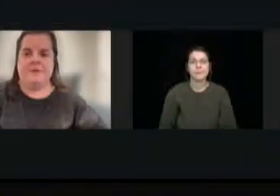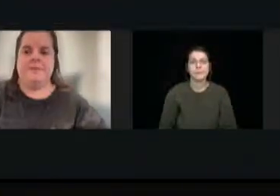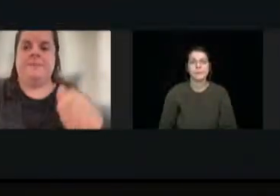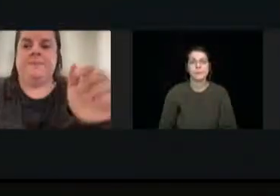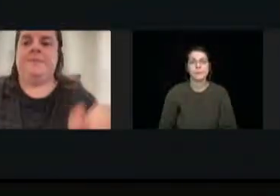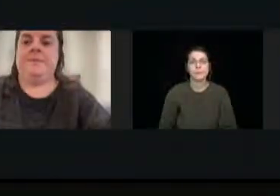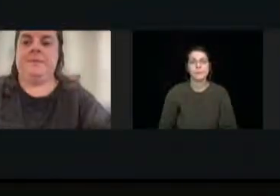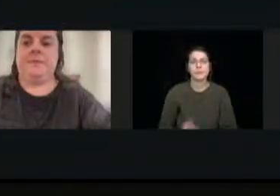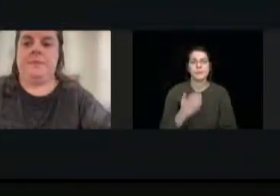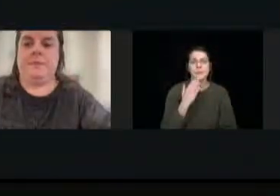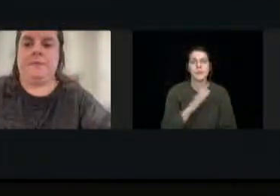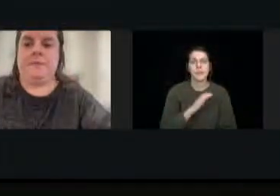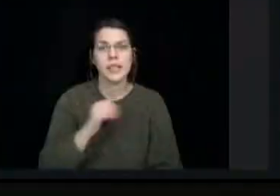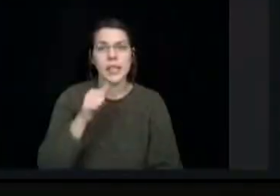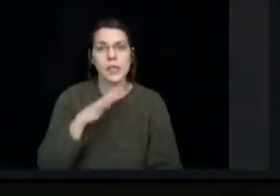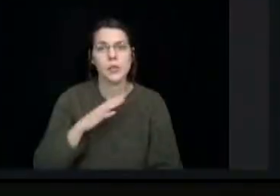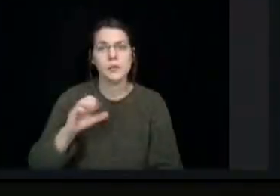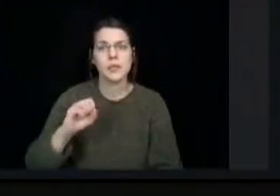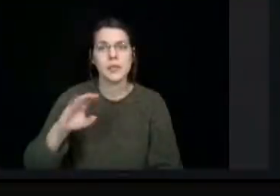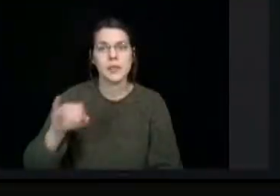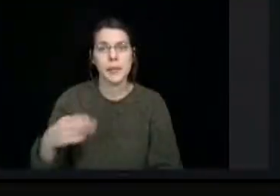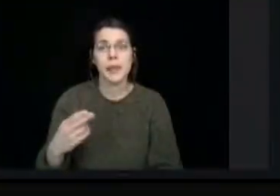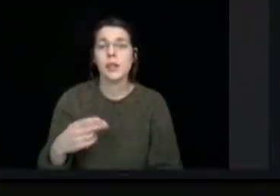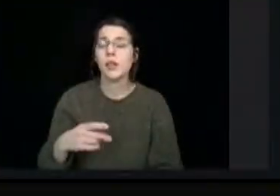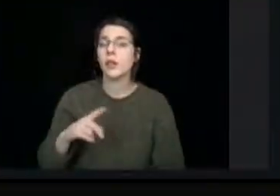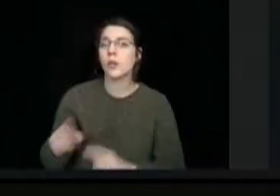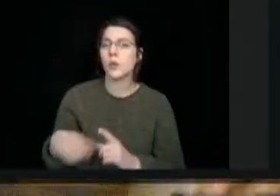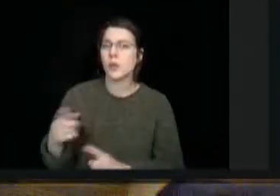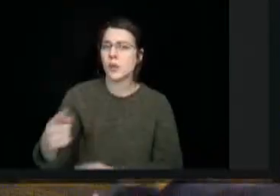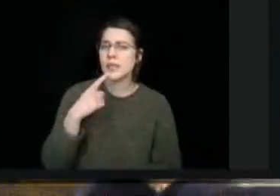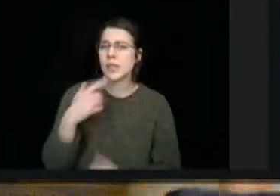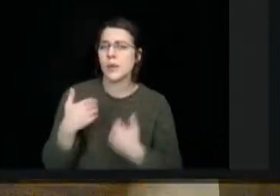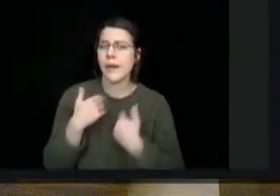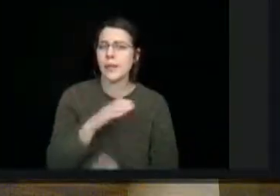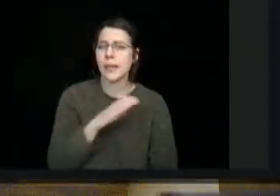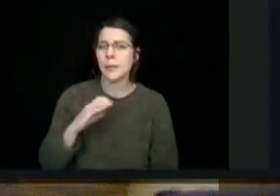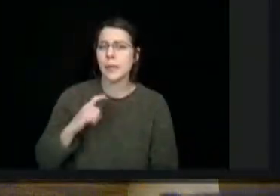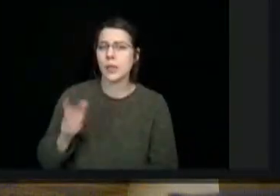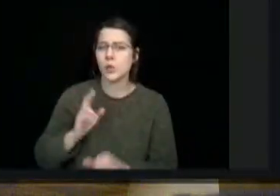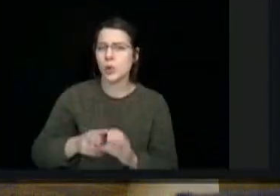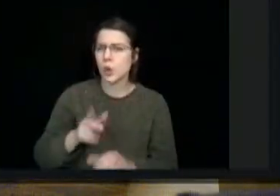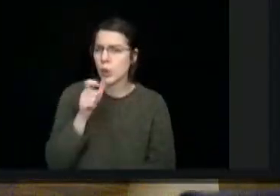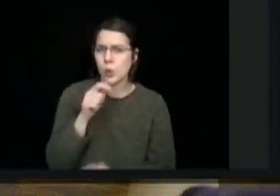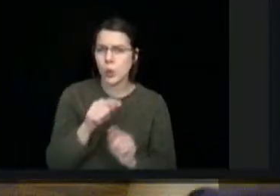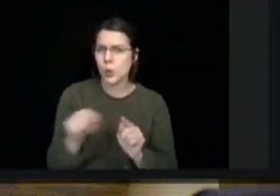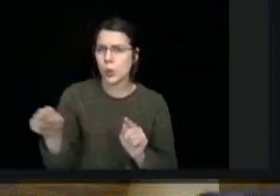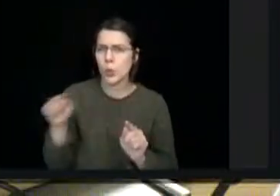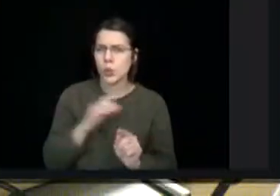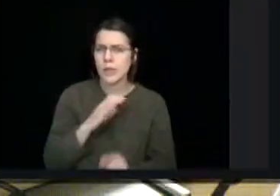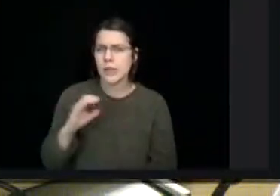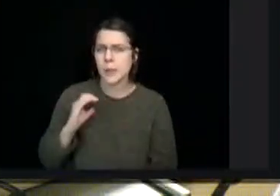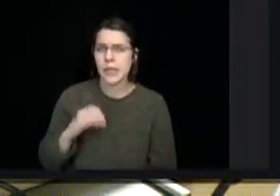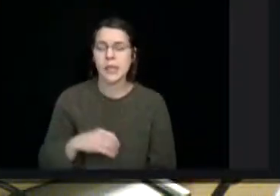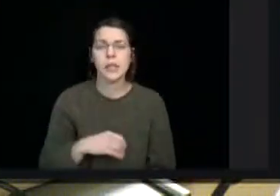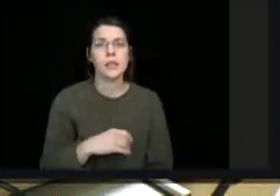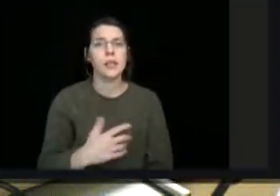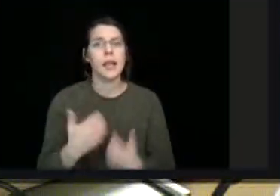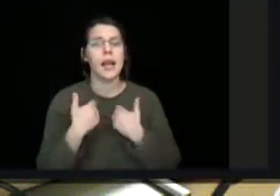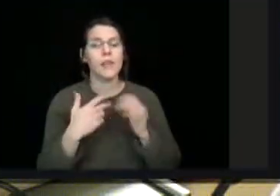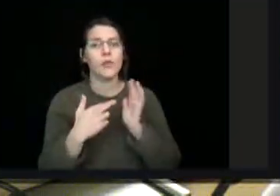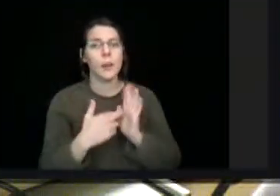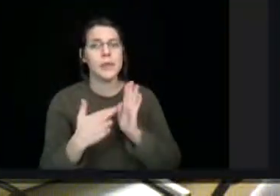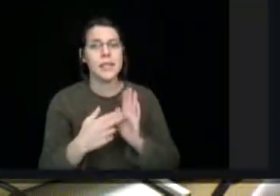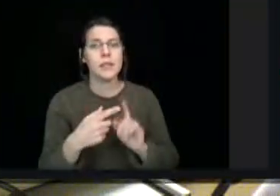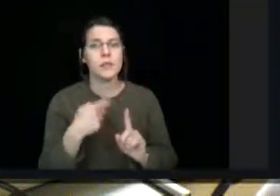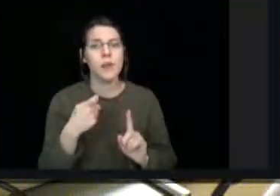Councilwoman Smith? Yeah, I just want to talk about, when you said you have a committee that you work on. Yes. Who's on that committee? So we have representatives from